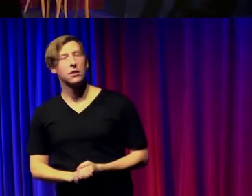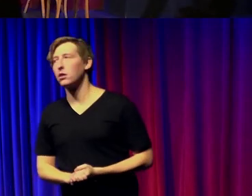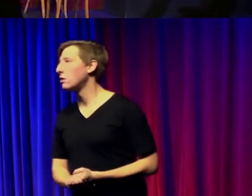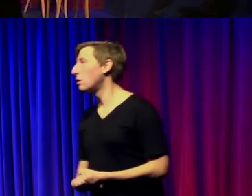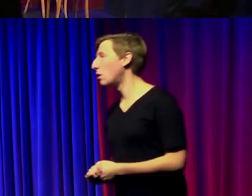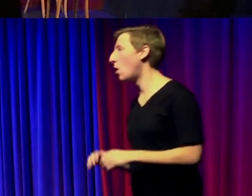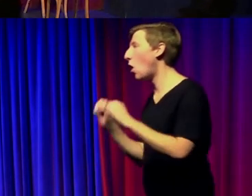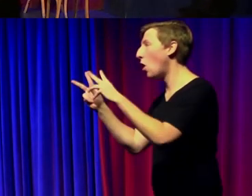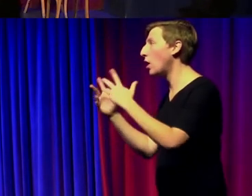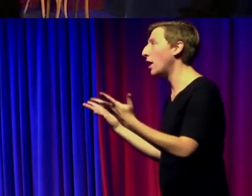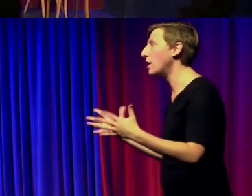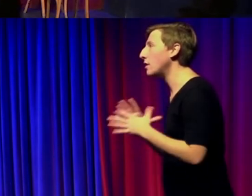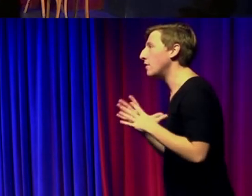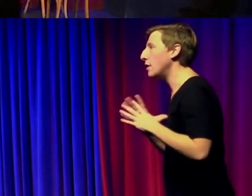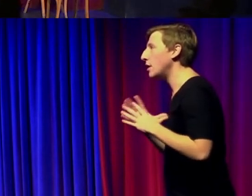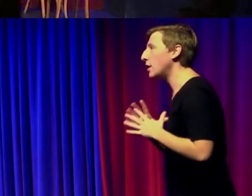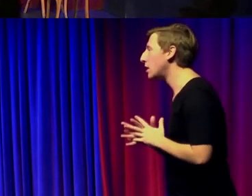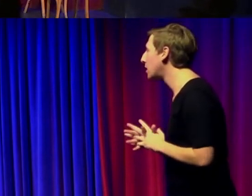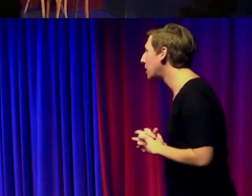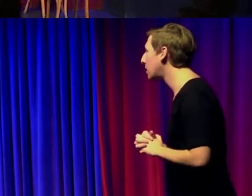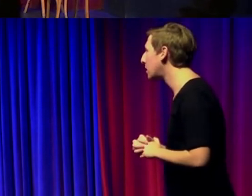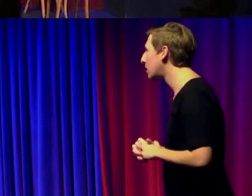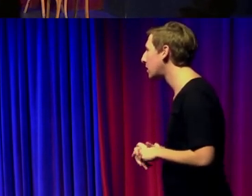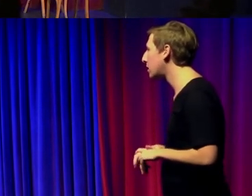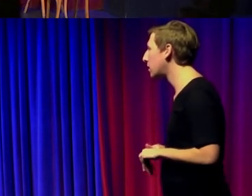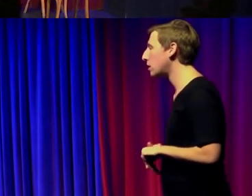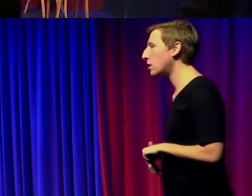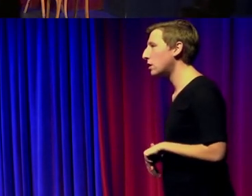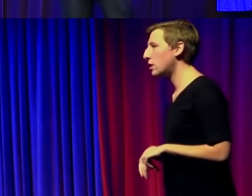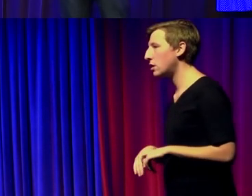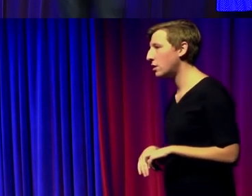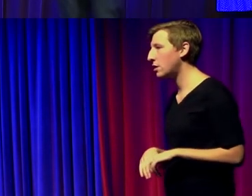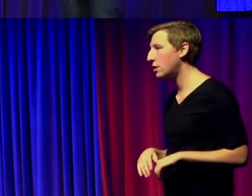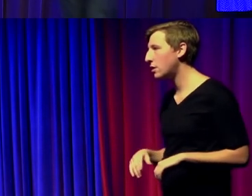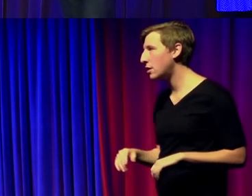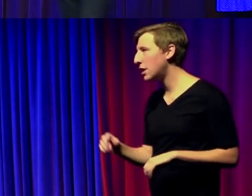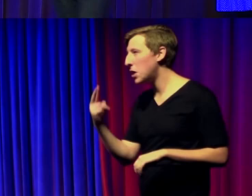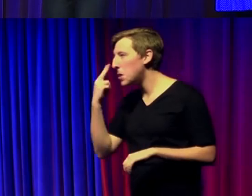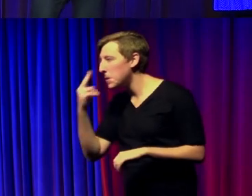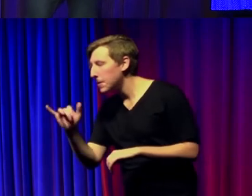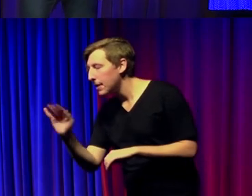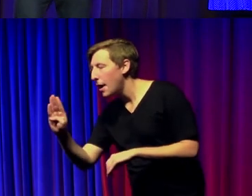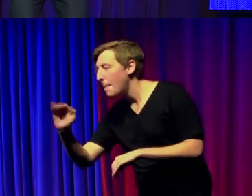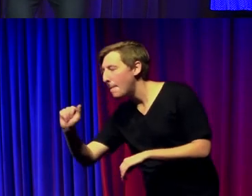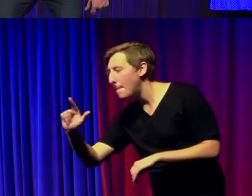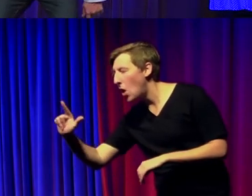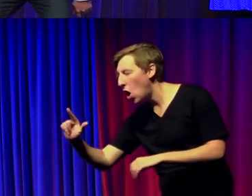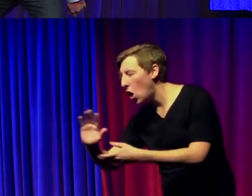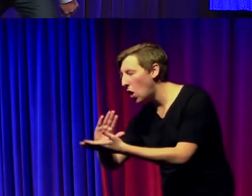All right, it looks like the ball's jammed in here, so I'm gonna have to get in there.